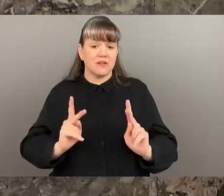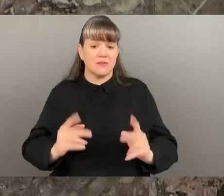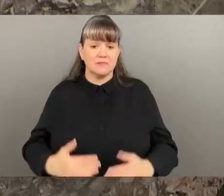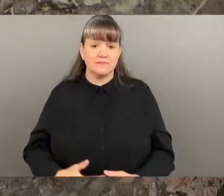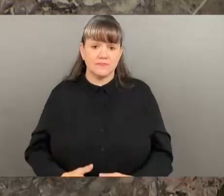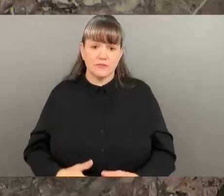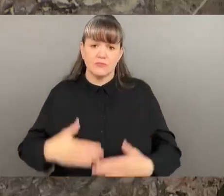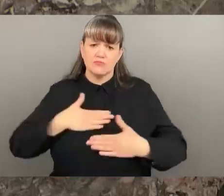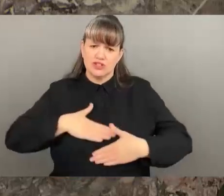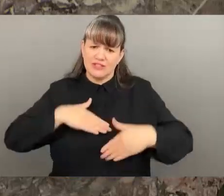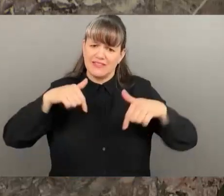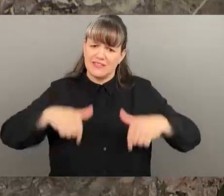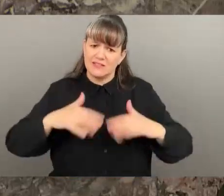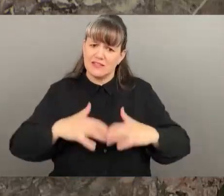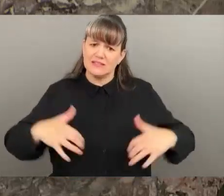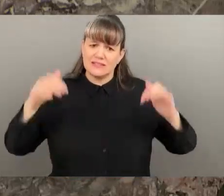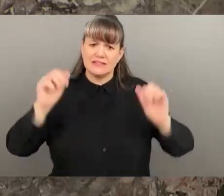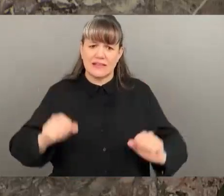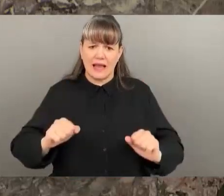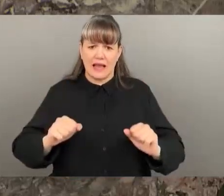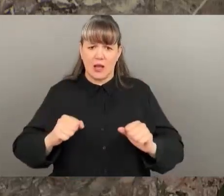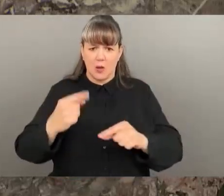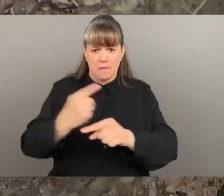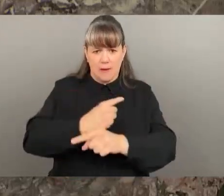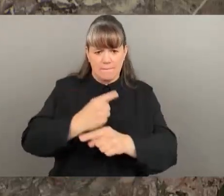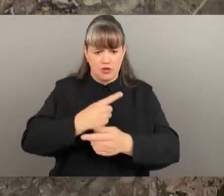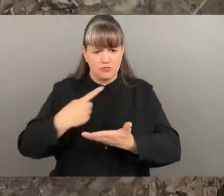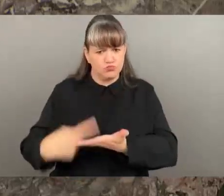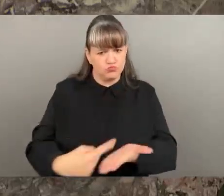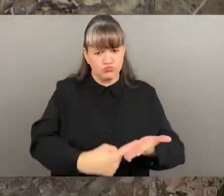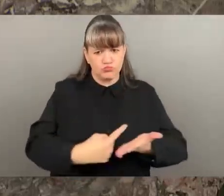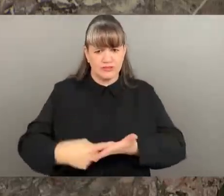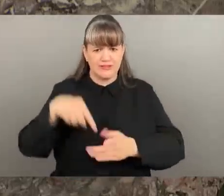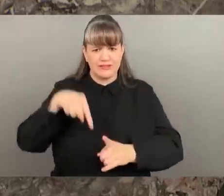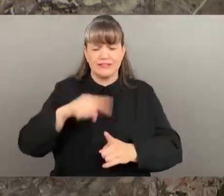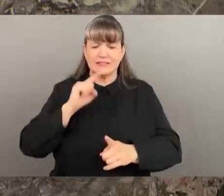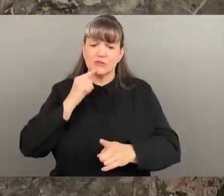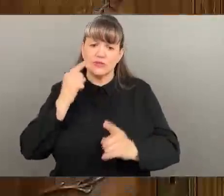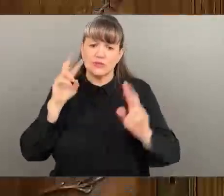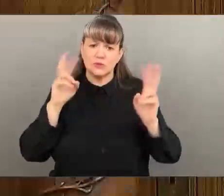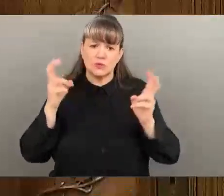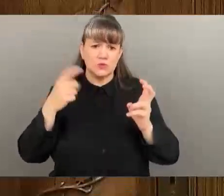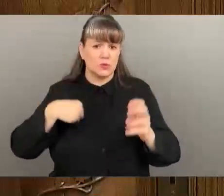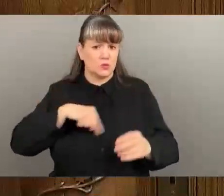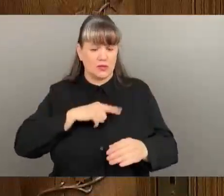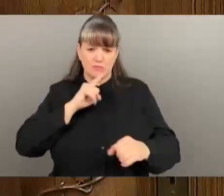about these serious issues that we face. We're deeply committed to doing this work, and we're going to continue to do it.